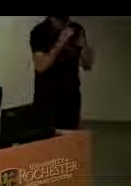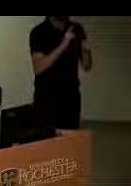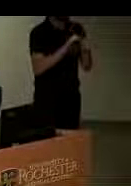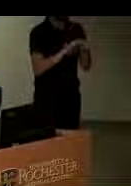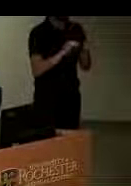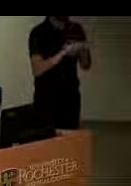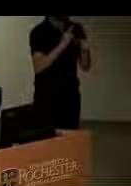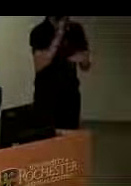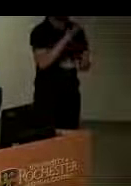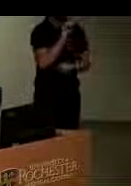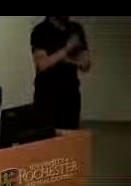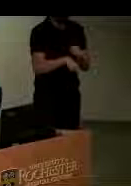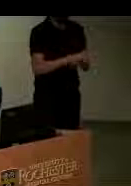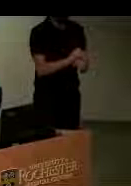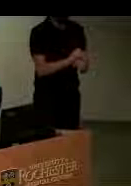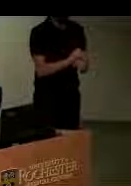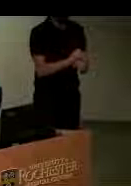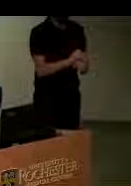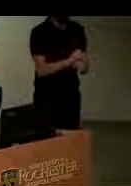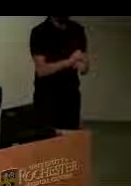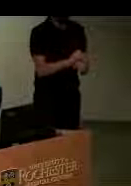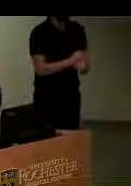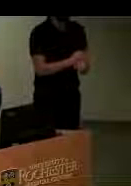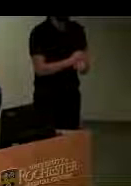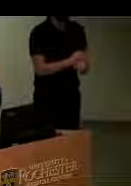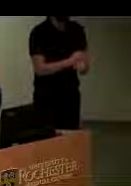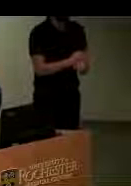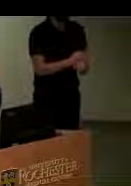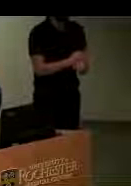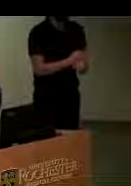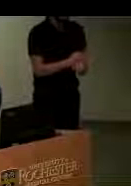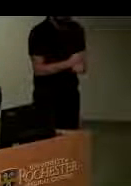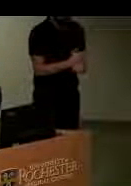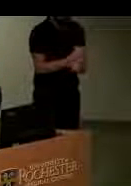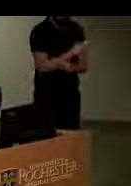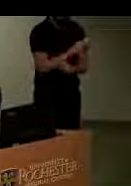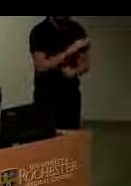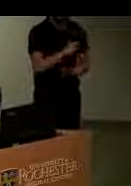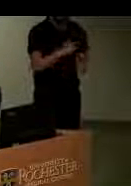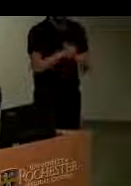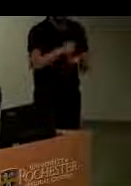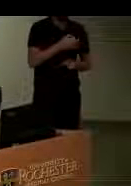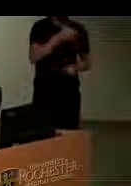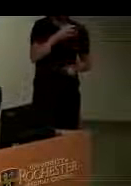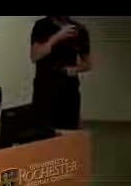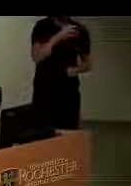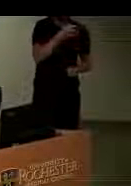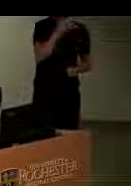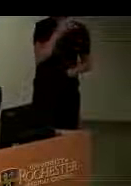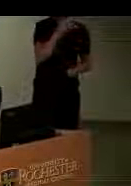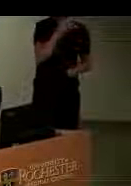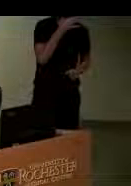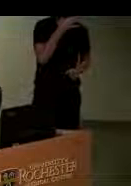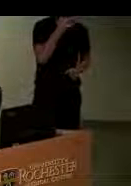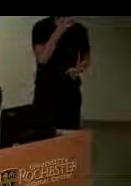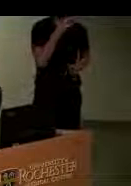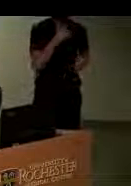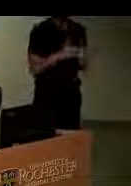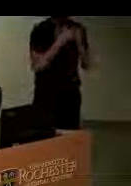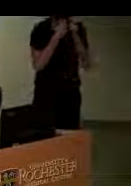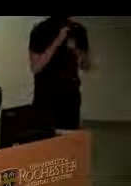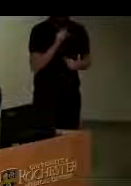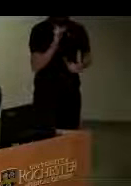for 40 years. And she was as astute at whether the doctor cared about her or